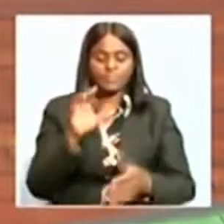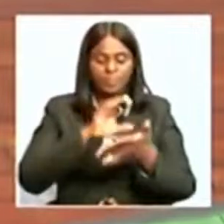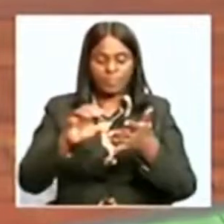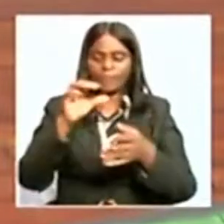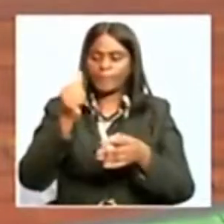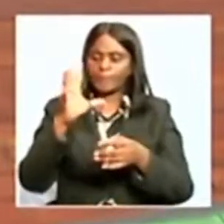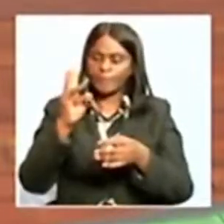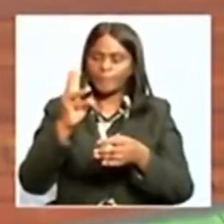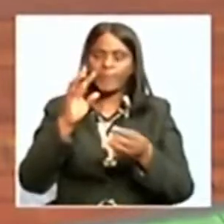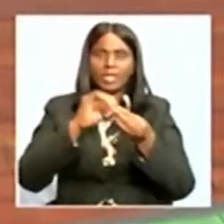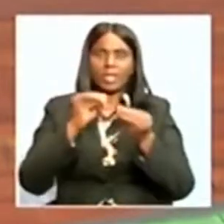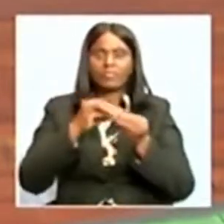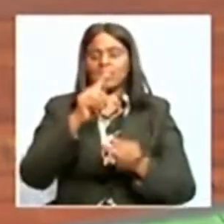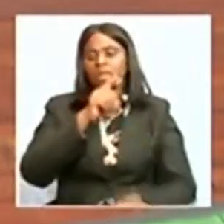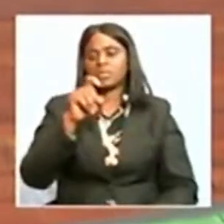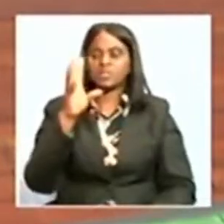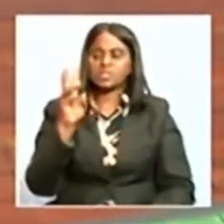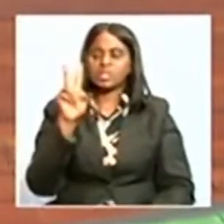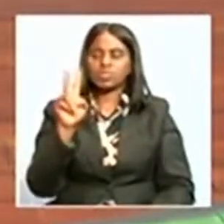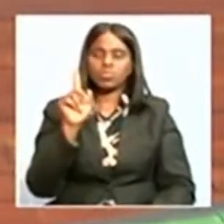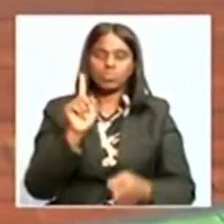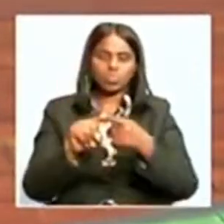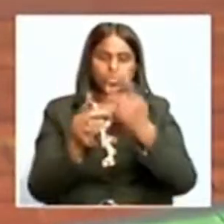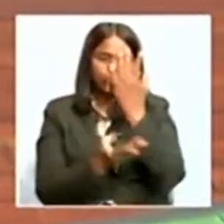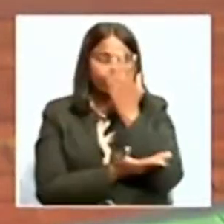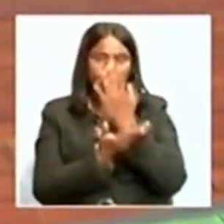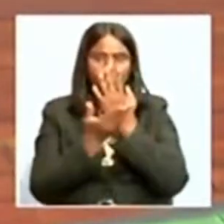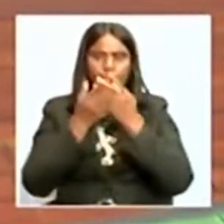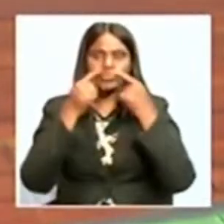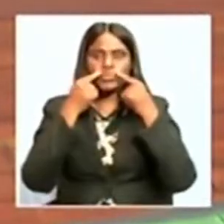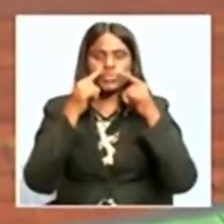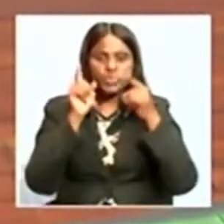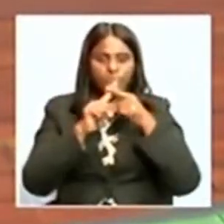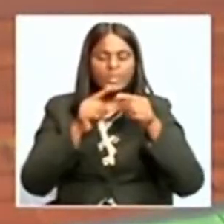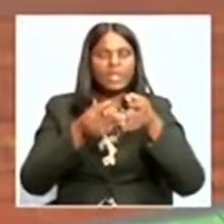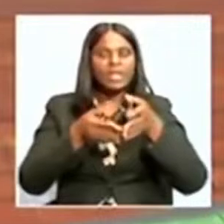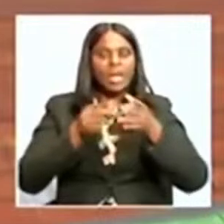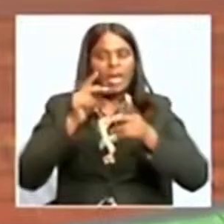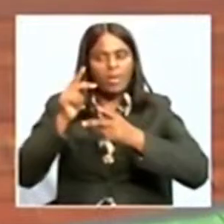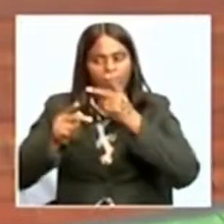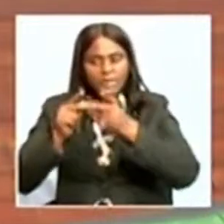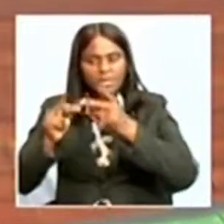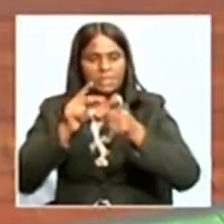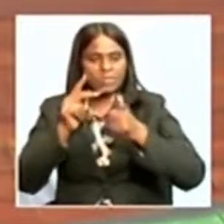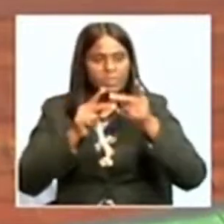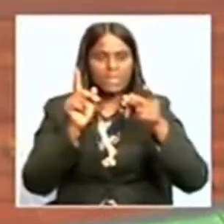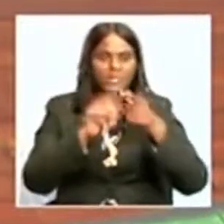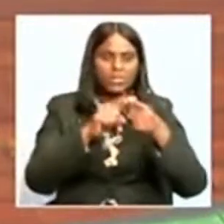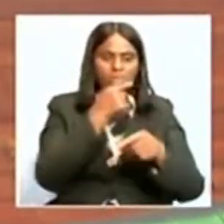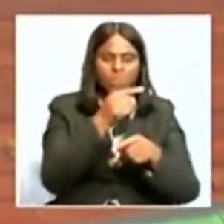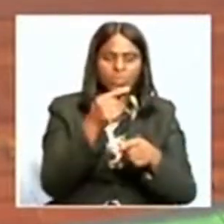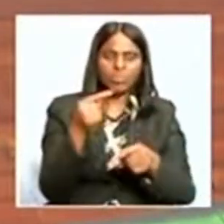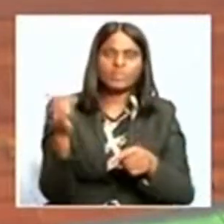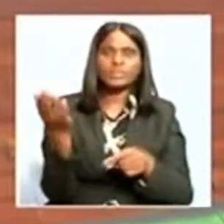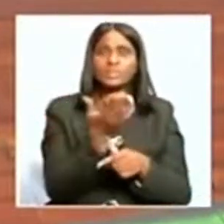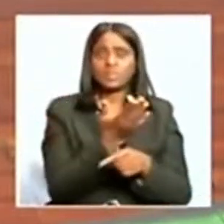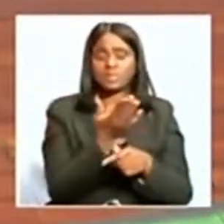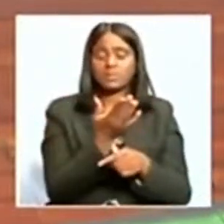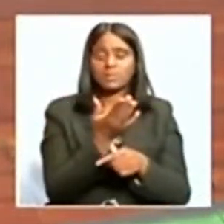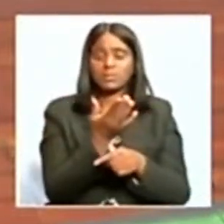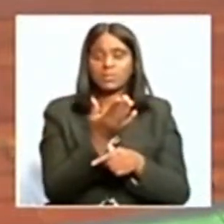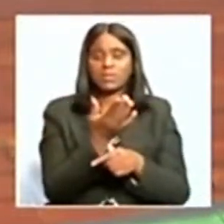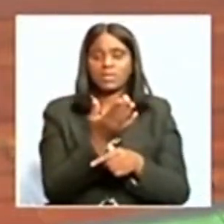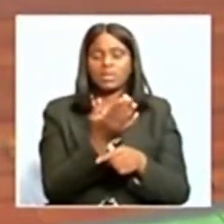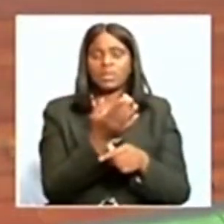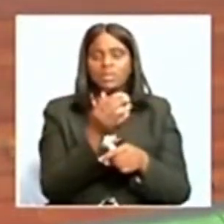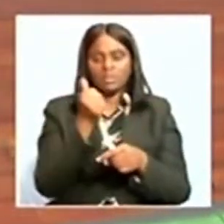16 amends Section 162 so as to enhance the notice and appeal procedures relating to seized goods.